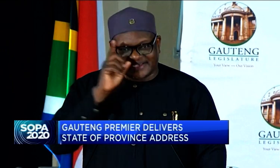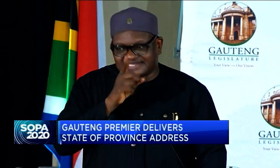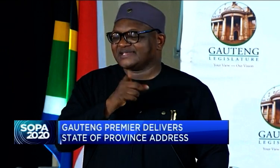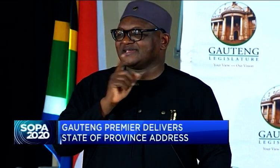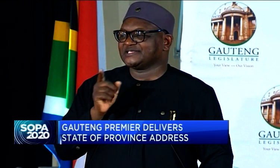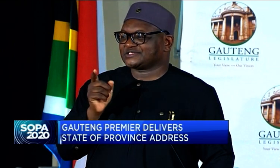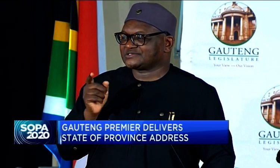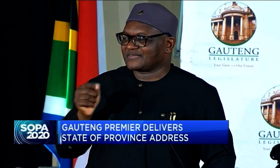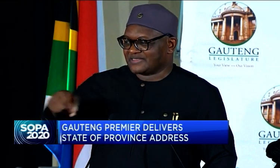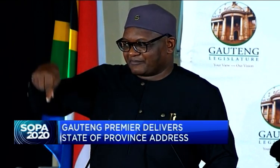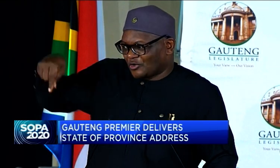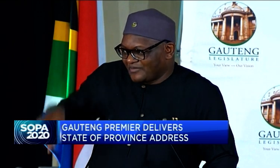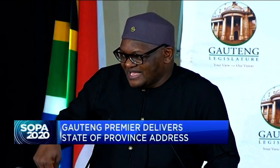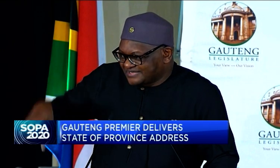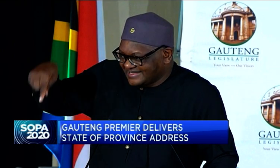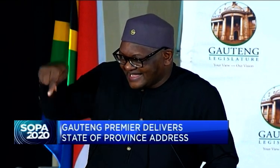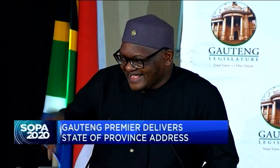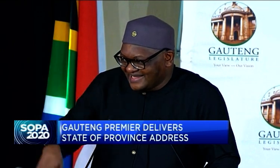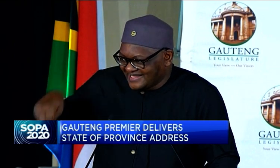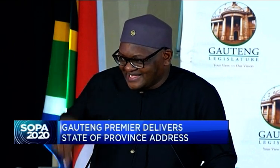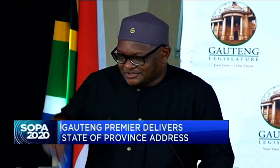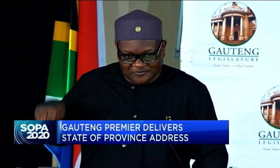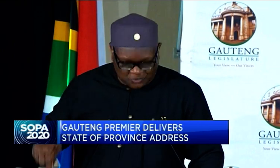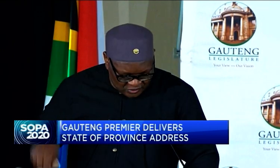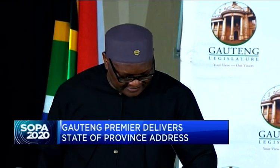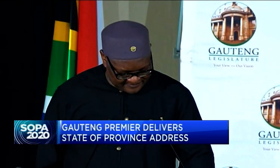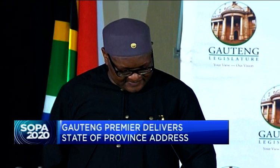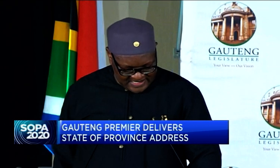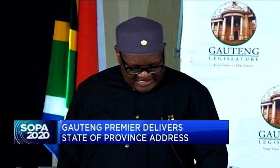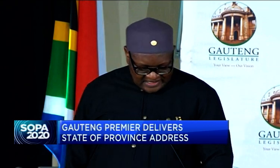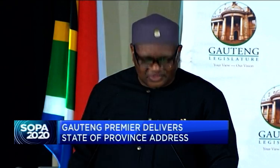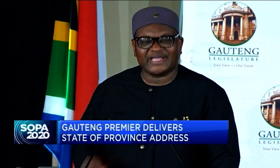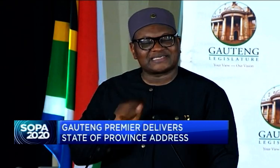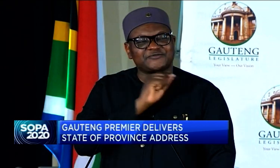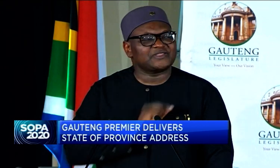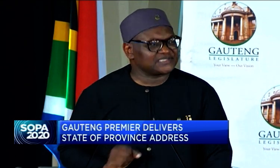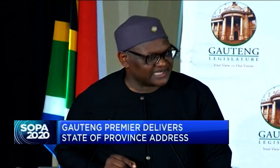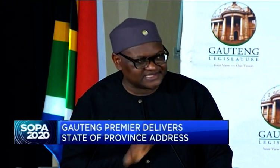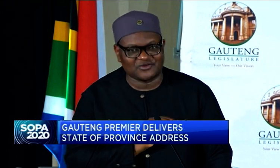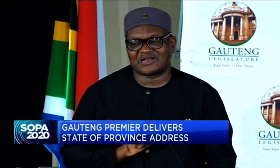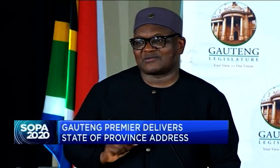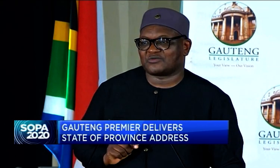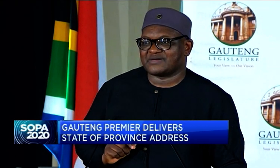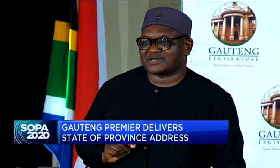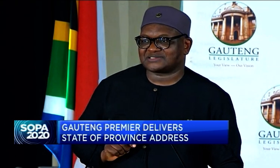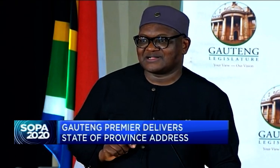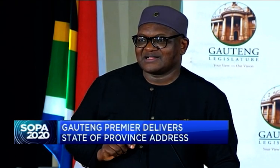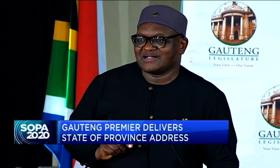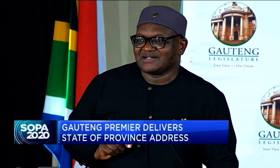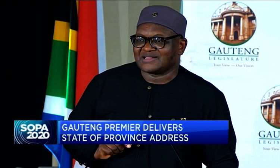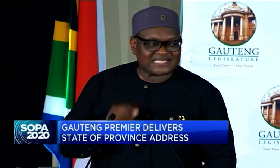The reason is the problems in the early years of schooling. So it is for this reason, honorable